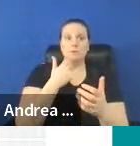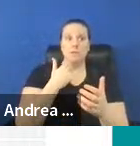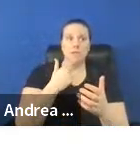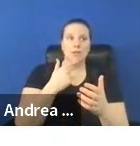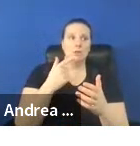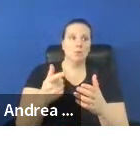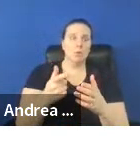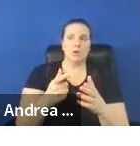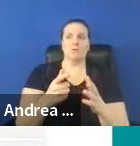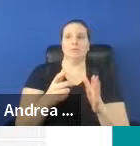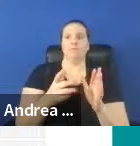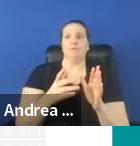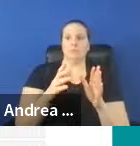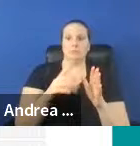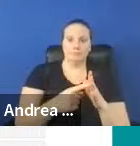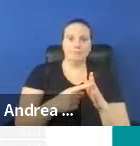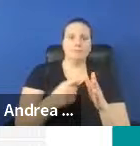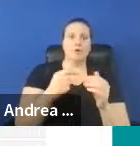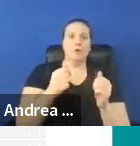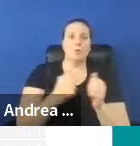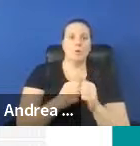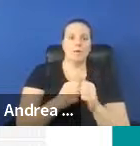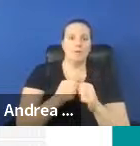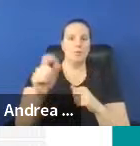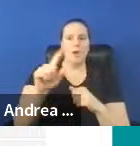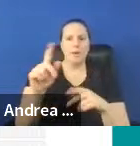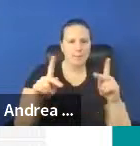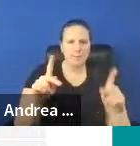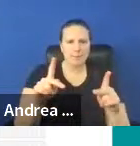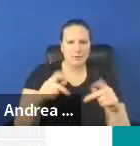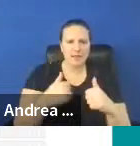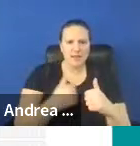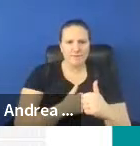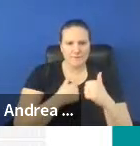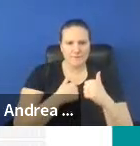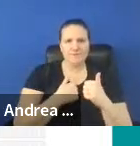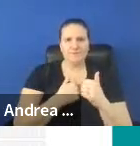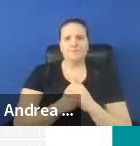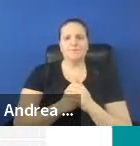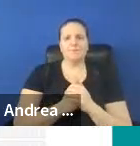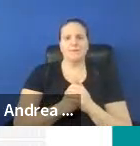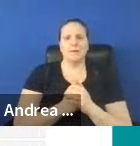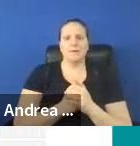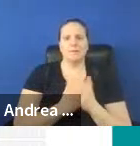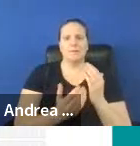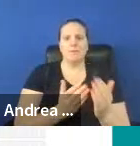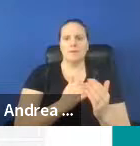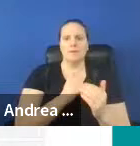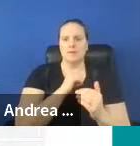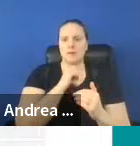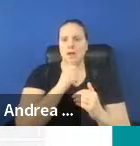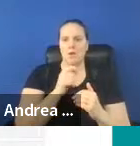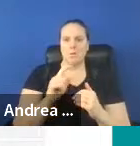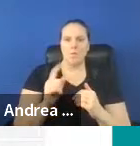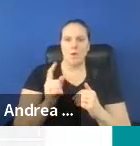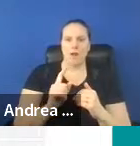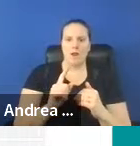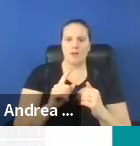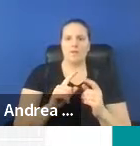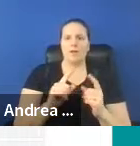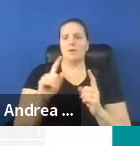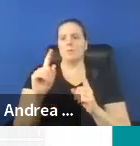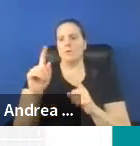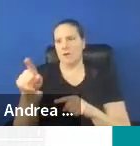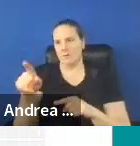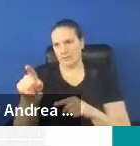your caveat with regard to where people live may not be where they will be once this is